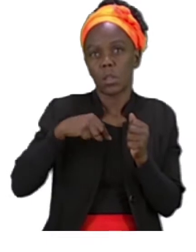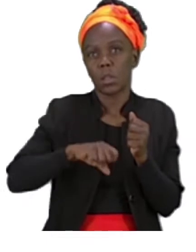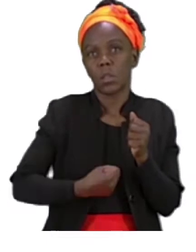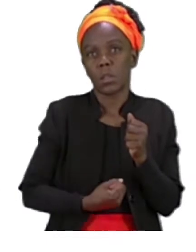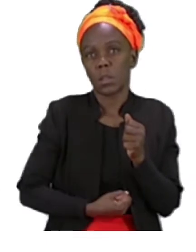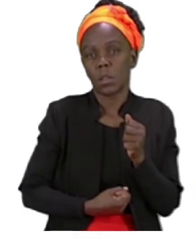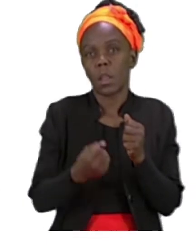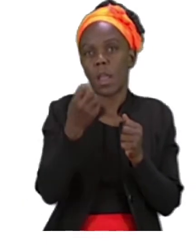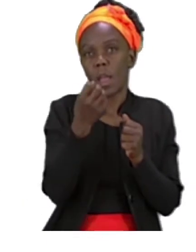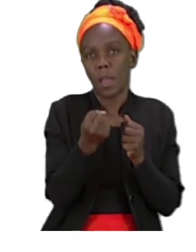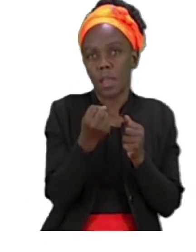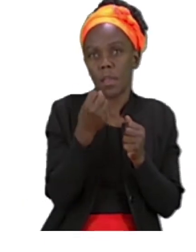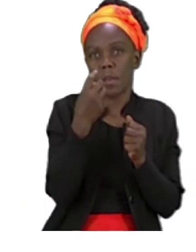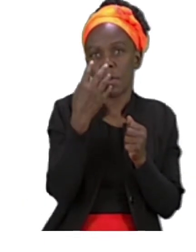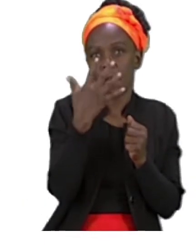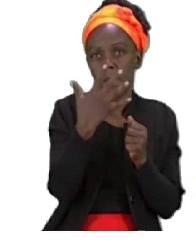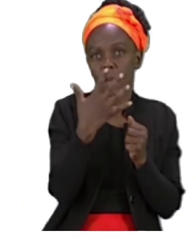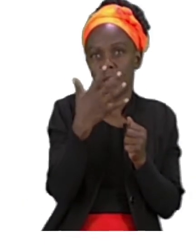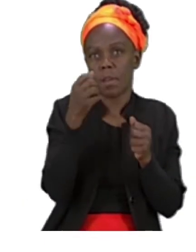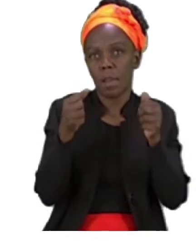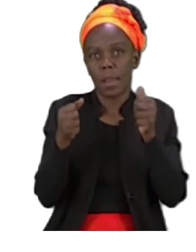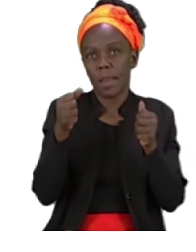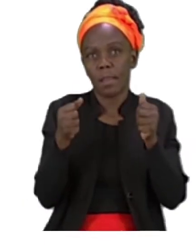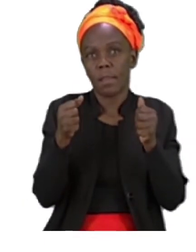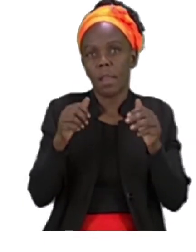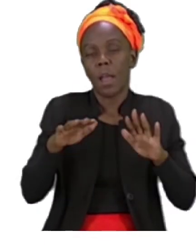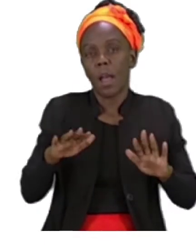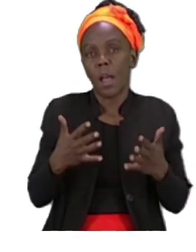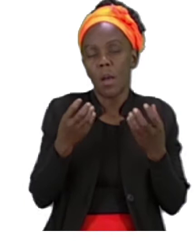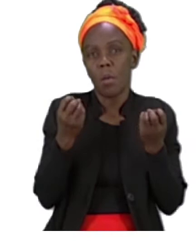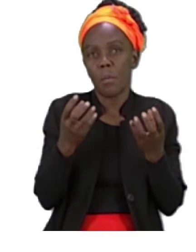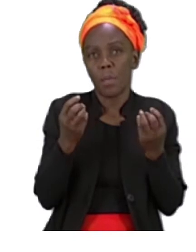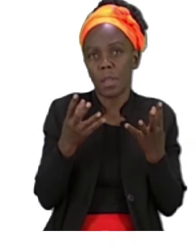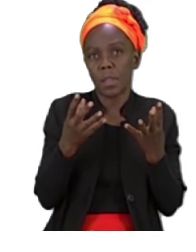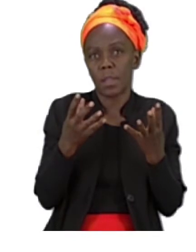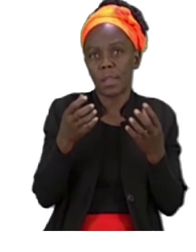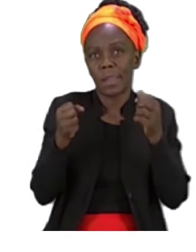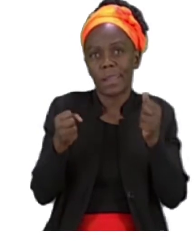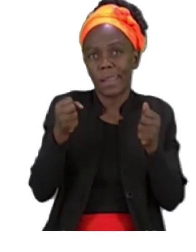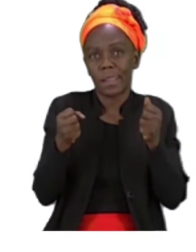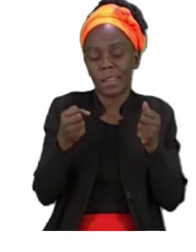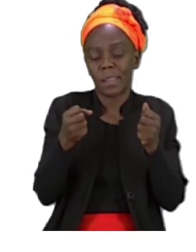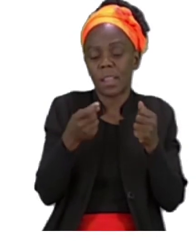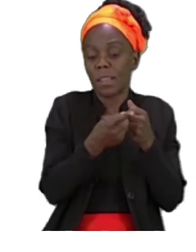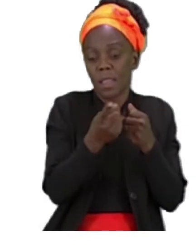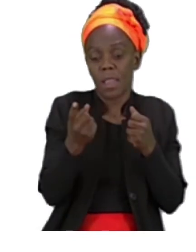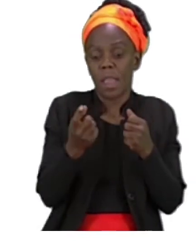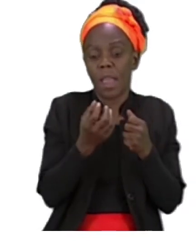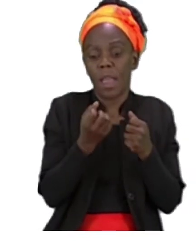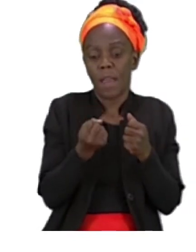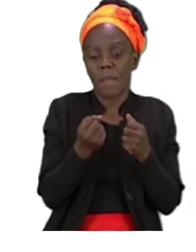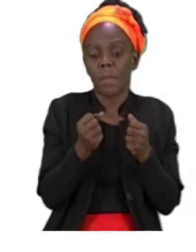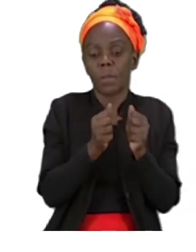have all together? So the numbers that we can see are